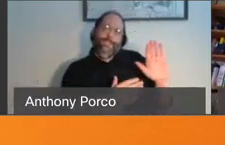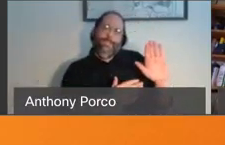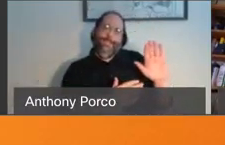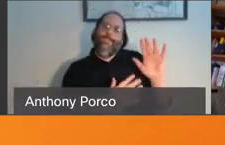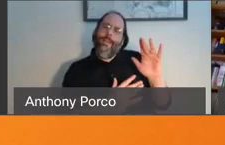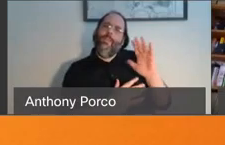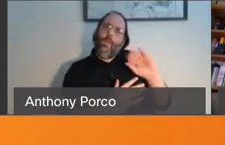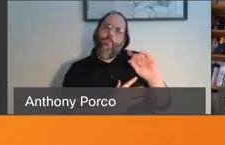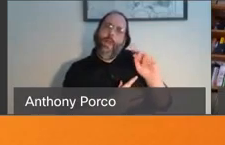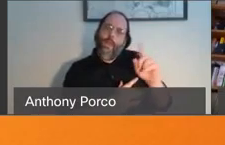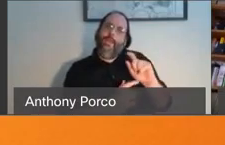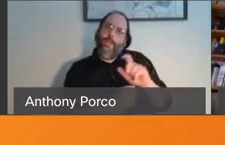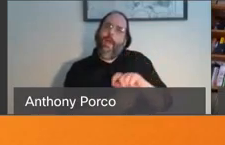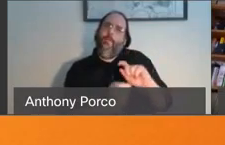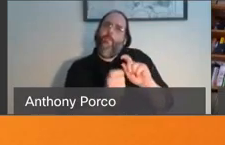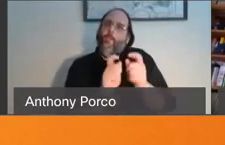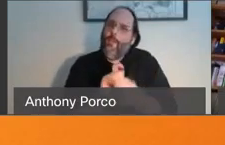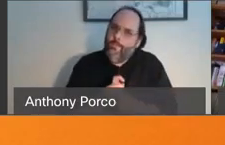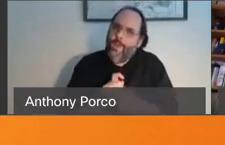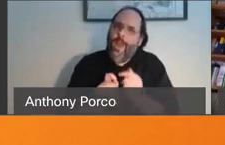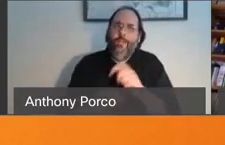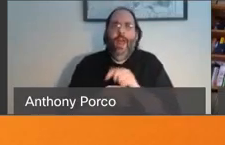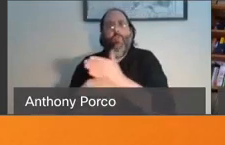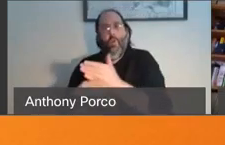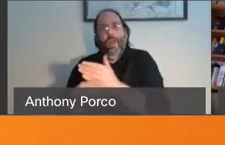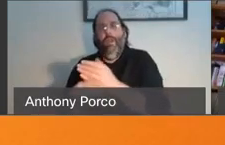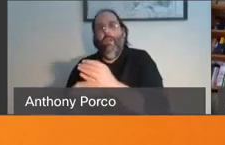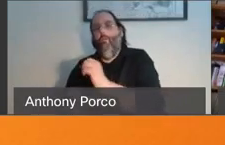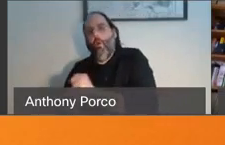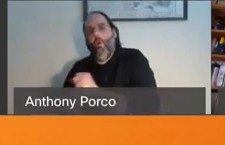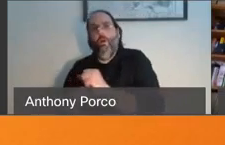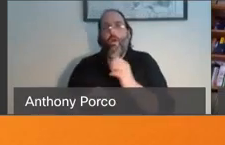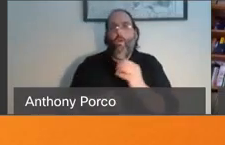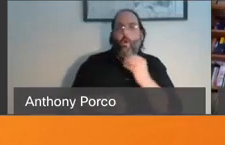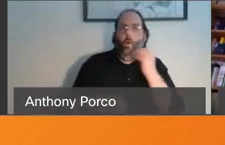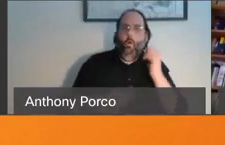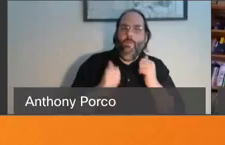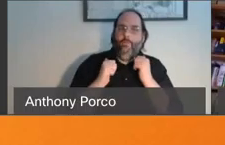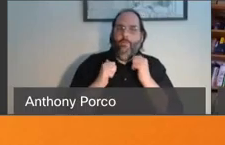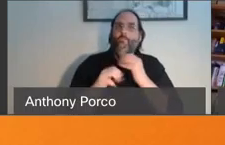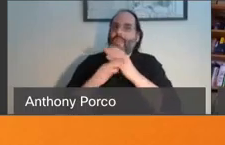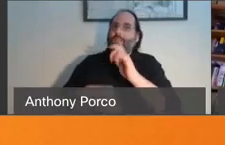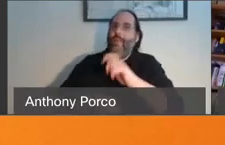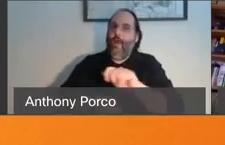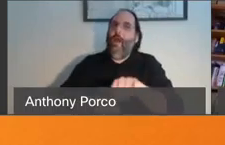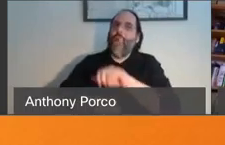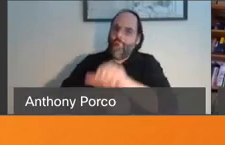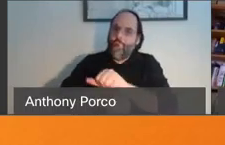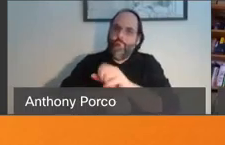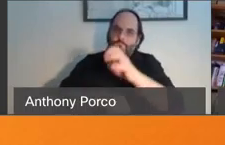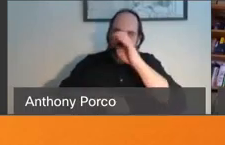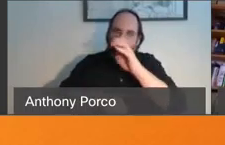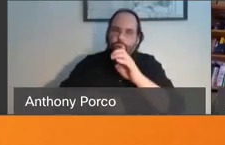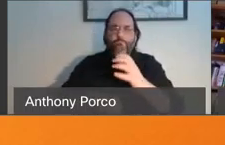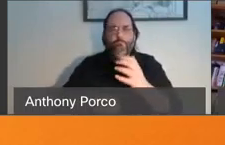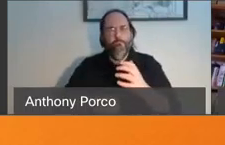transition, okay? You have to have that little time in between. Set and protect this time. Go re-energize yourself.